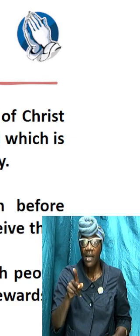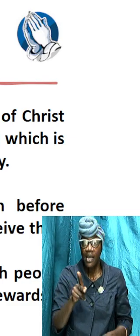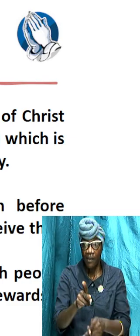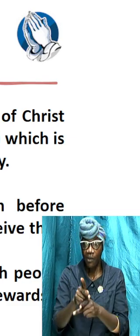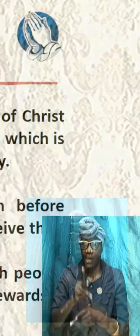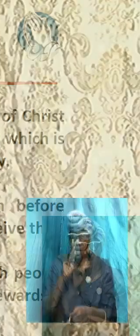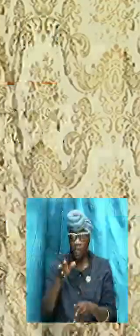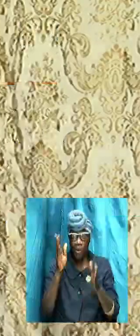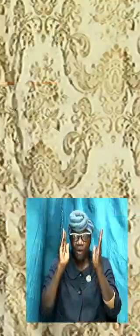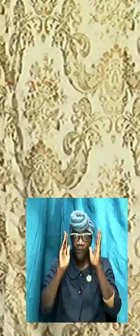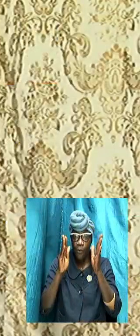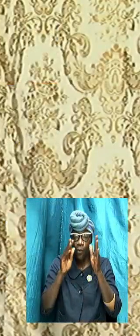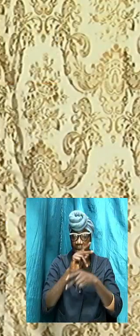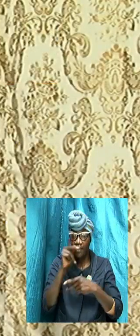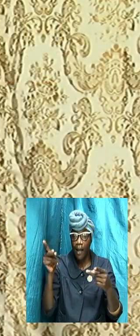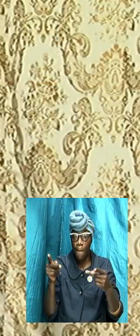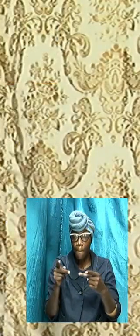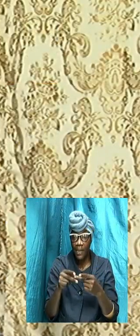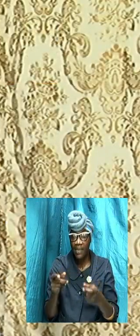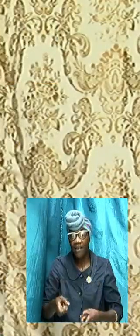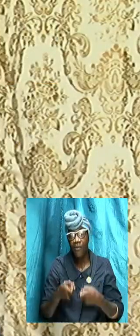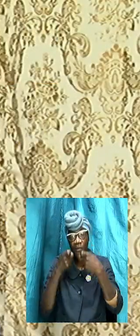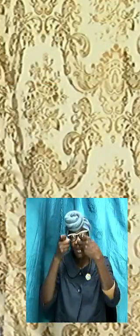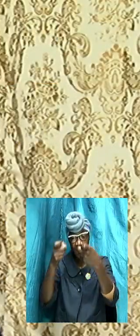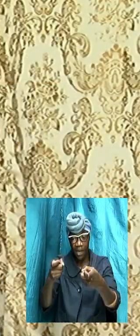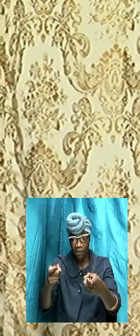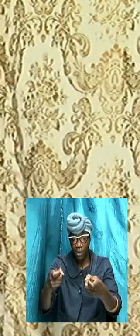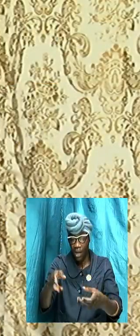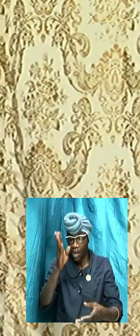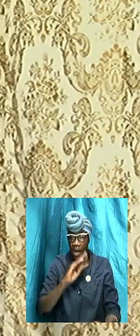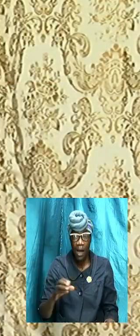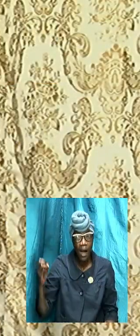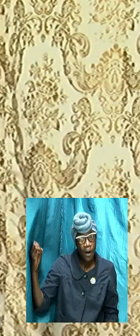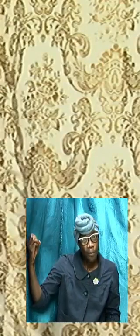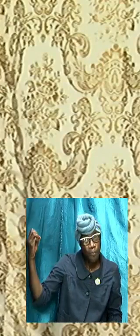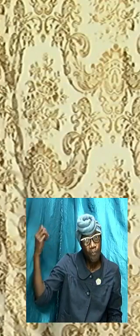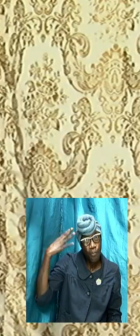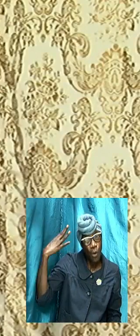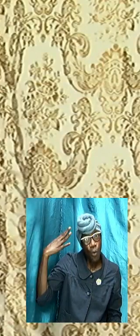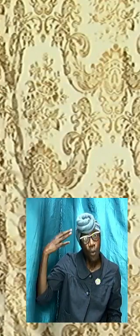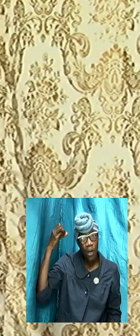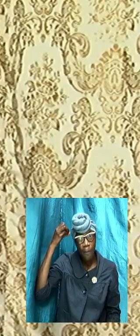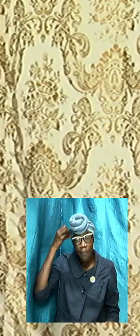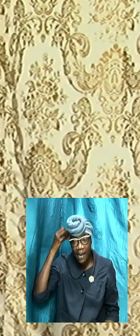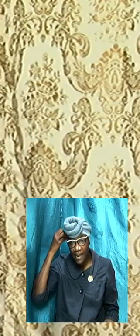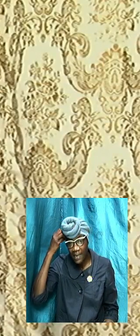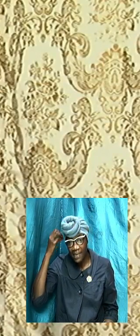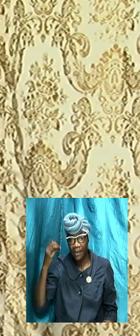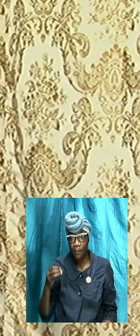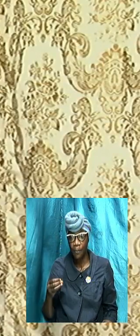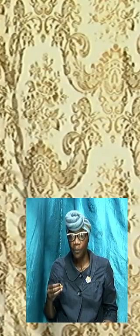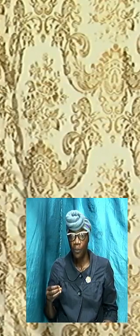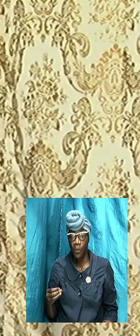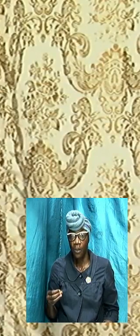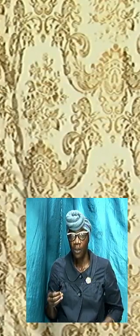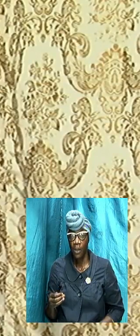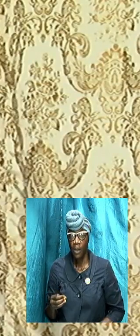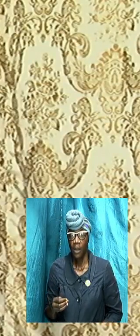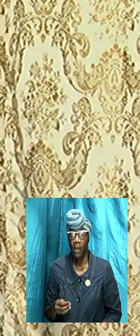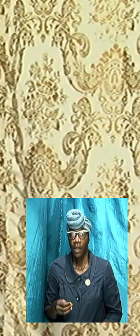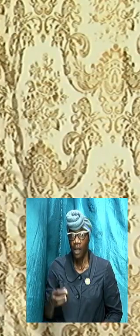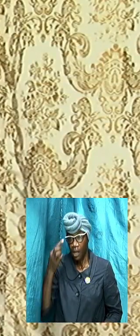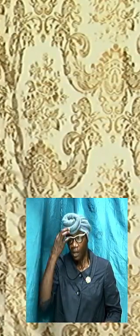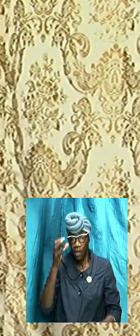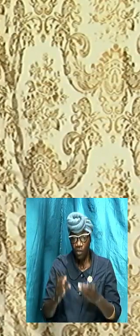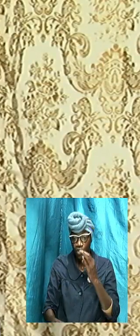a place of reward. And God has some things that are going to blow your mind. Praise God. Hallelujah. So guess what? The phrase judgment